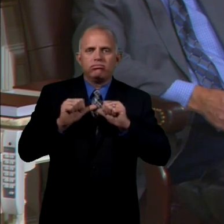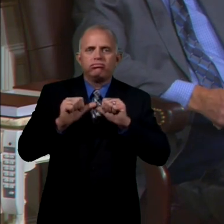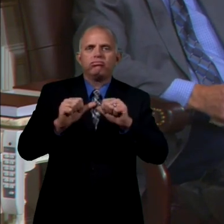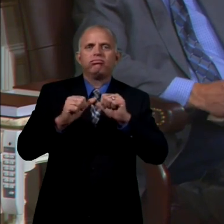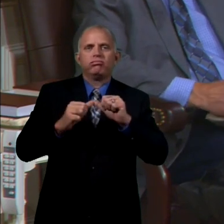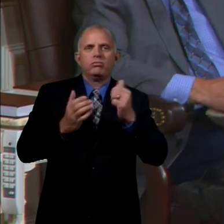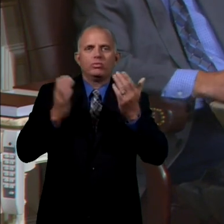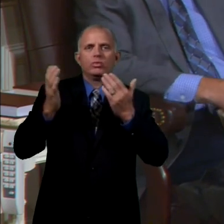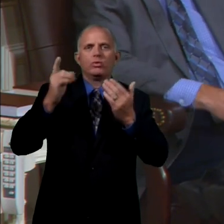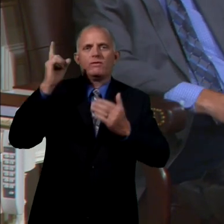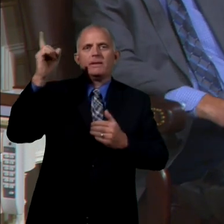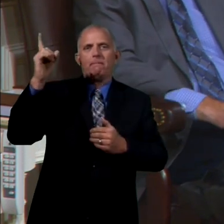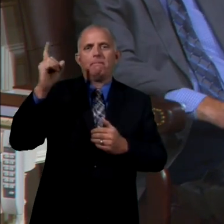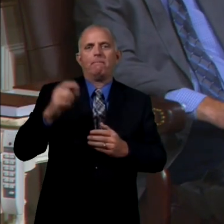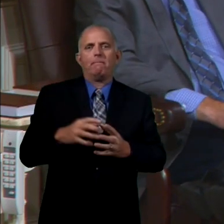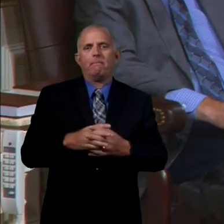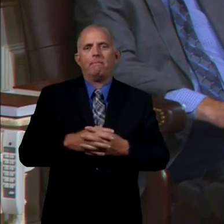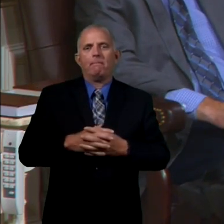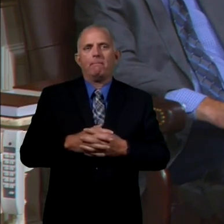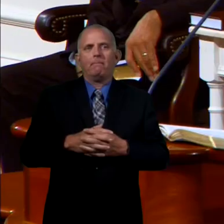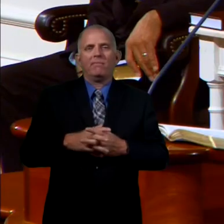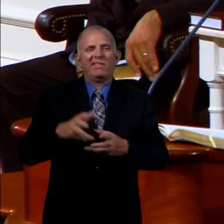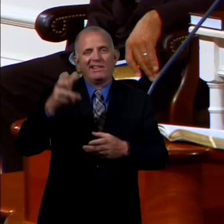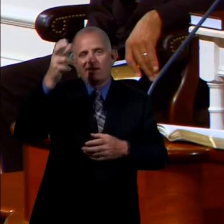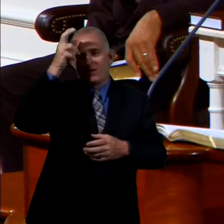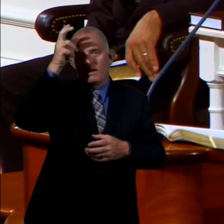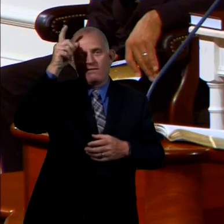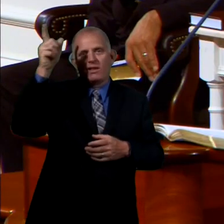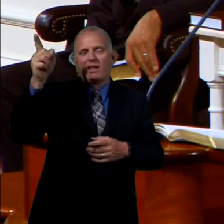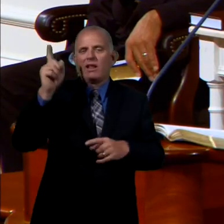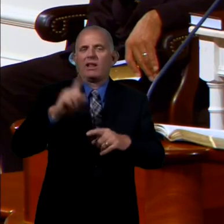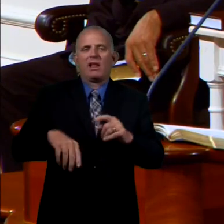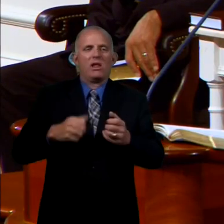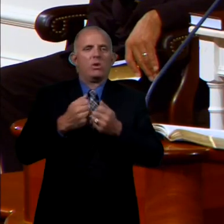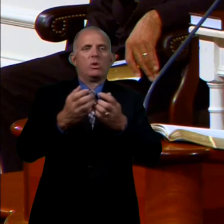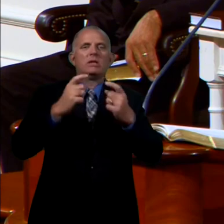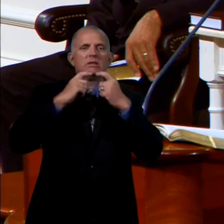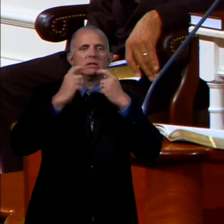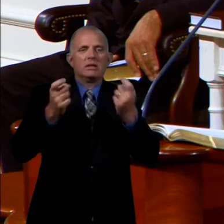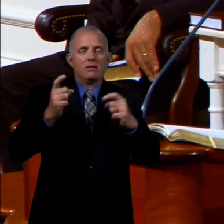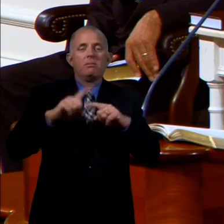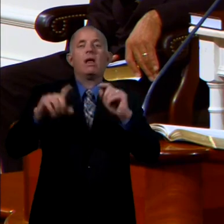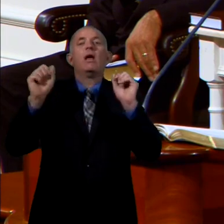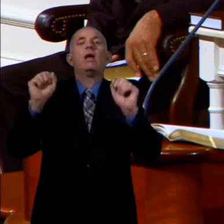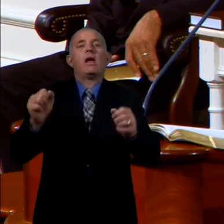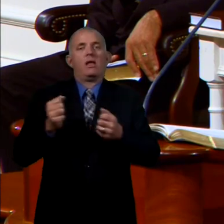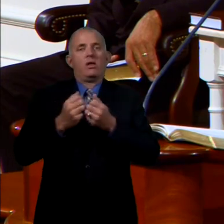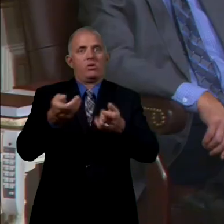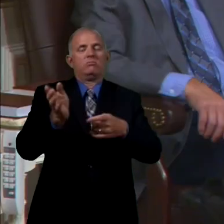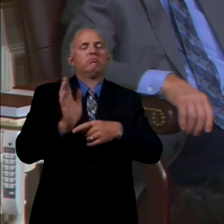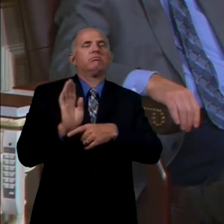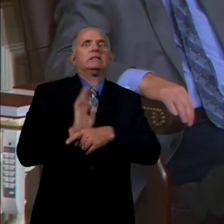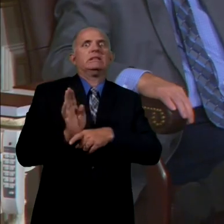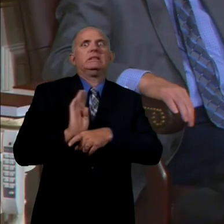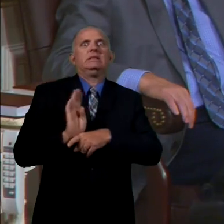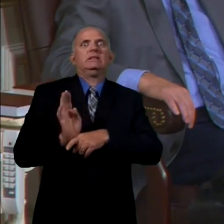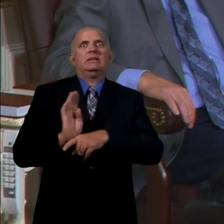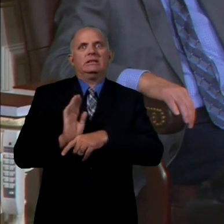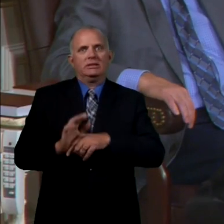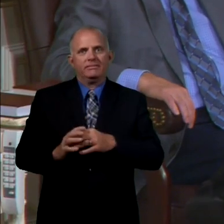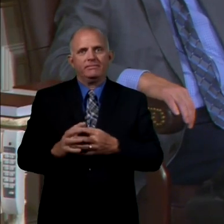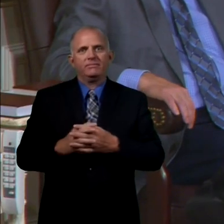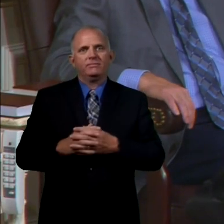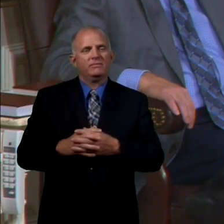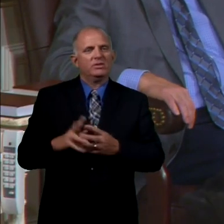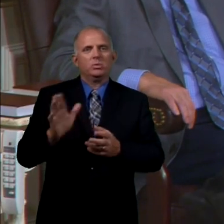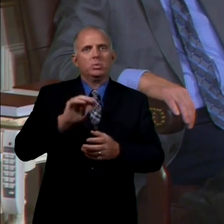him. The devil can't make you sin. He'll make you busy. Please don't be too busy for the Lord. If you've never met the